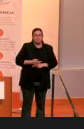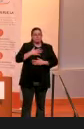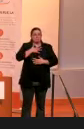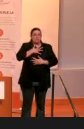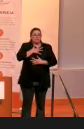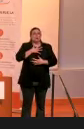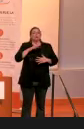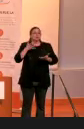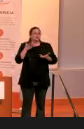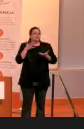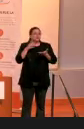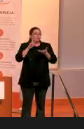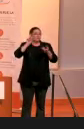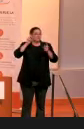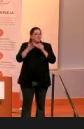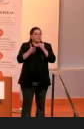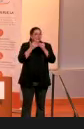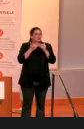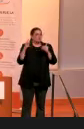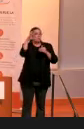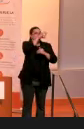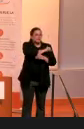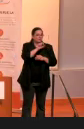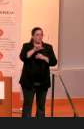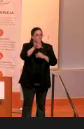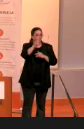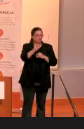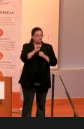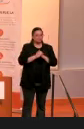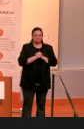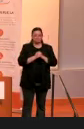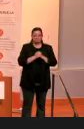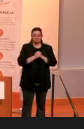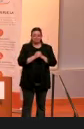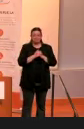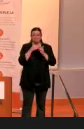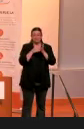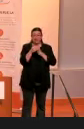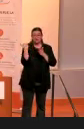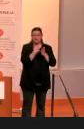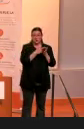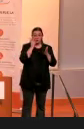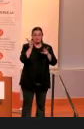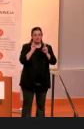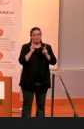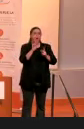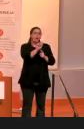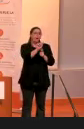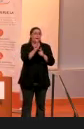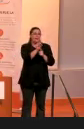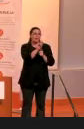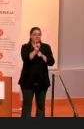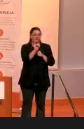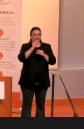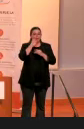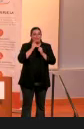is that all too often we see people with type 2 disease being given anti-inflammatories that they don't respond